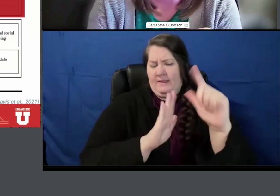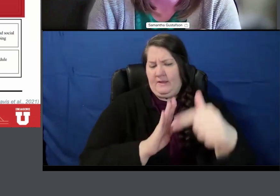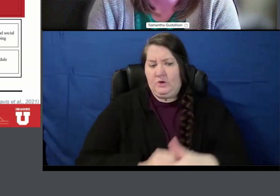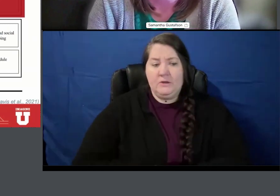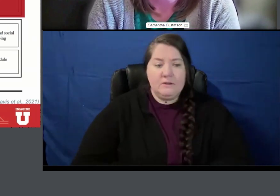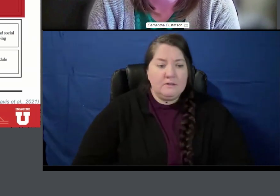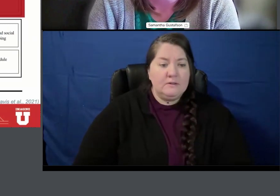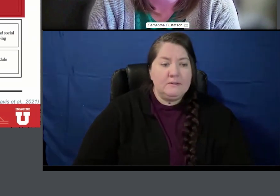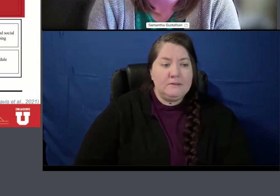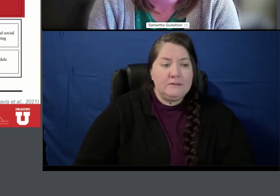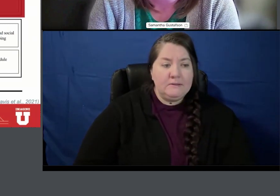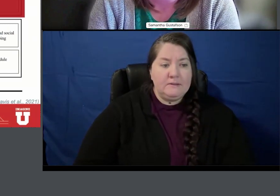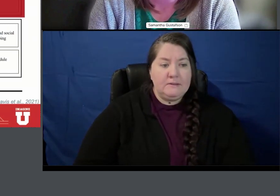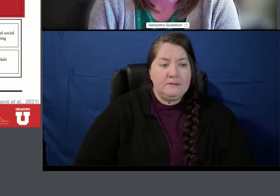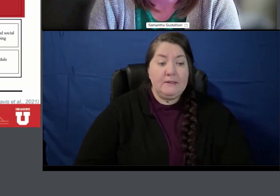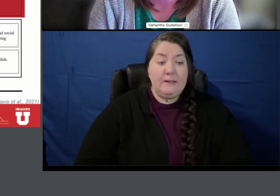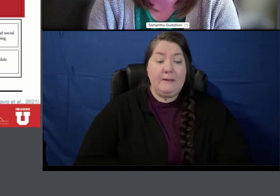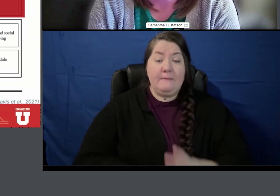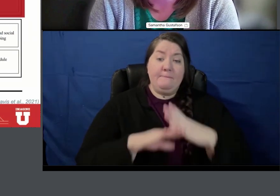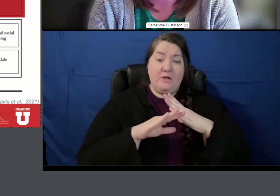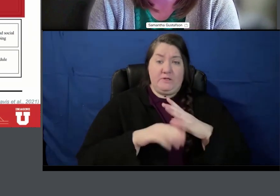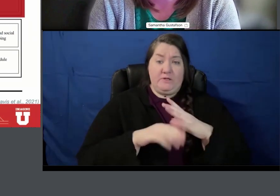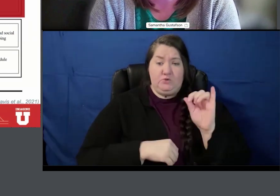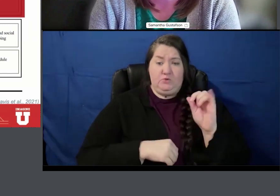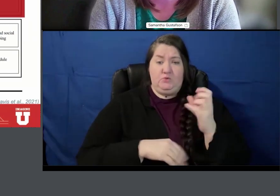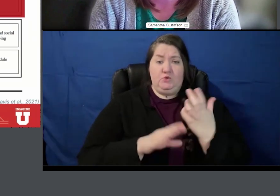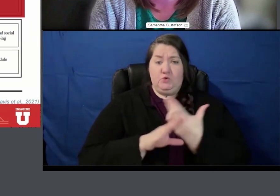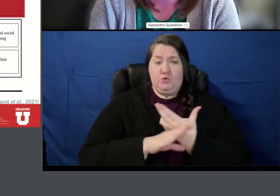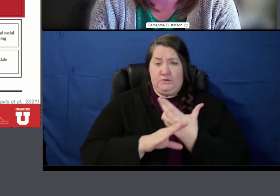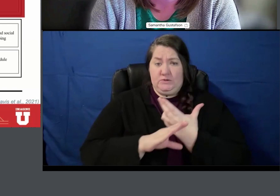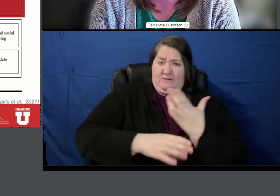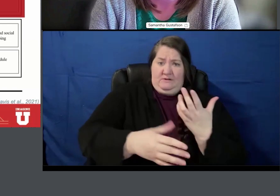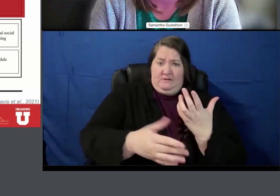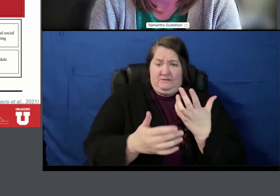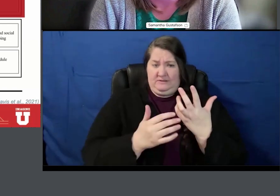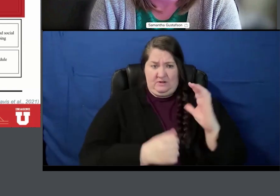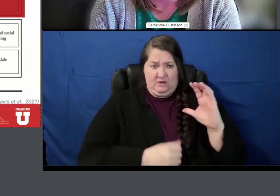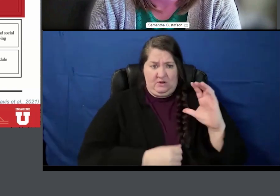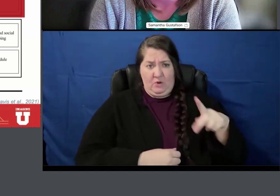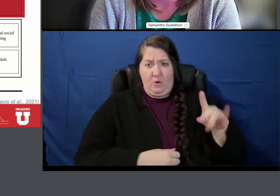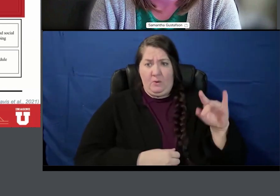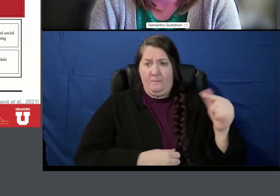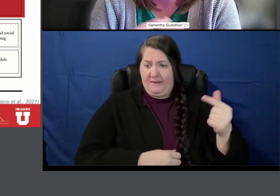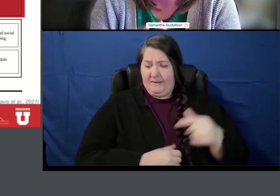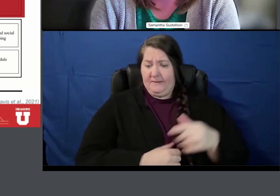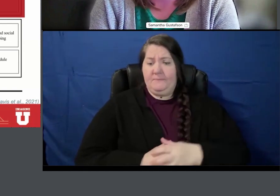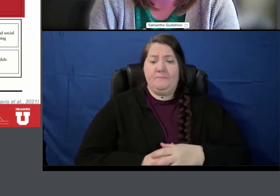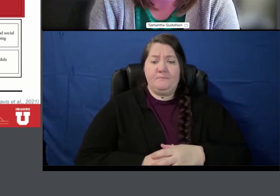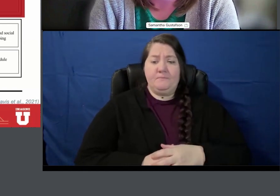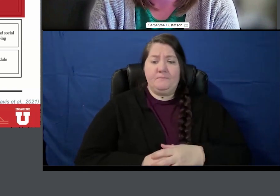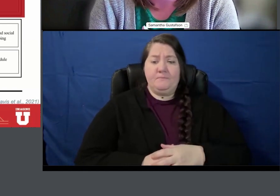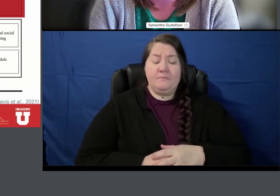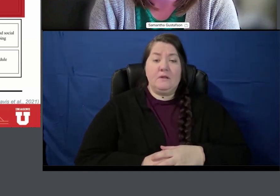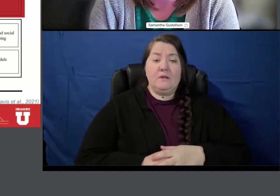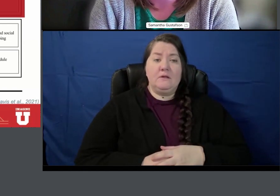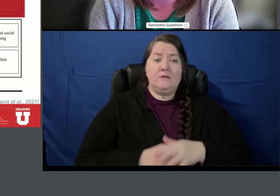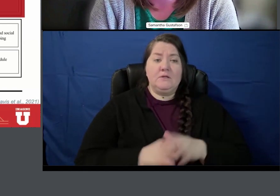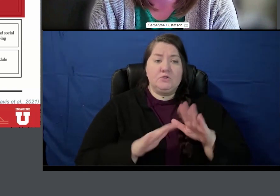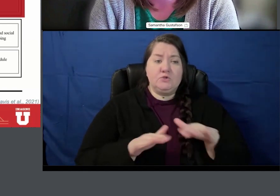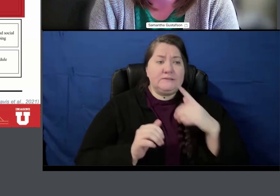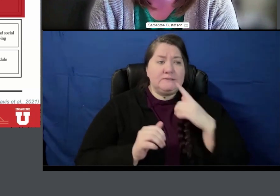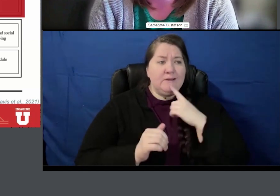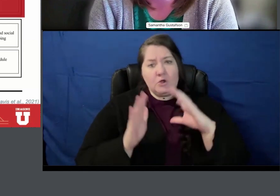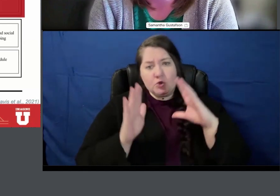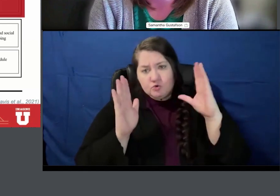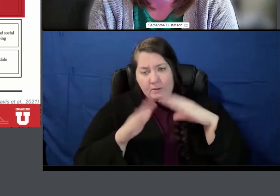We also heard a lot about barriers to utilizing these coping strategies. So, children would report getting into trouble